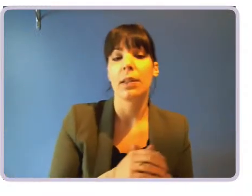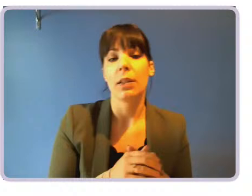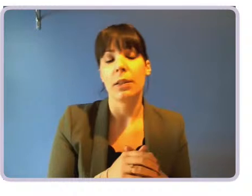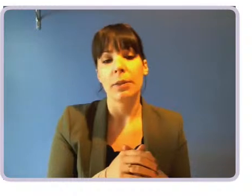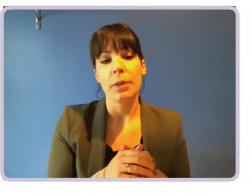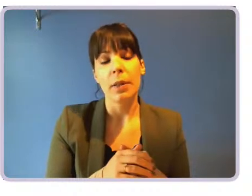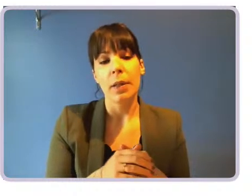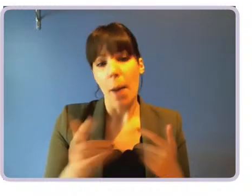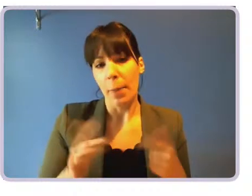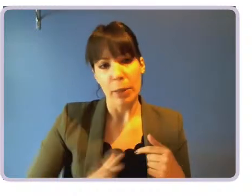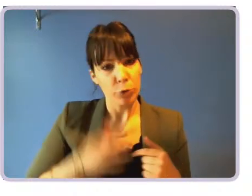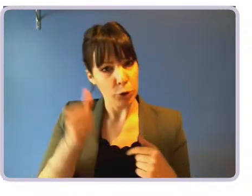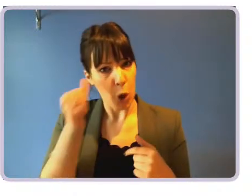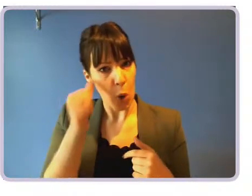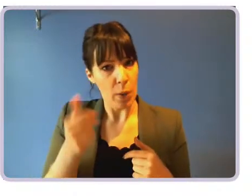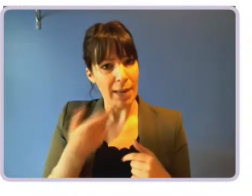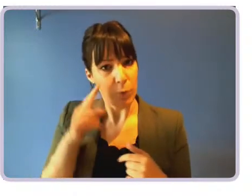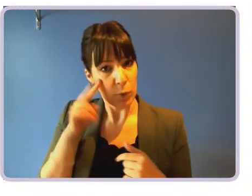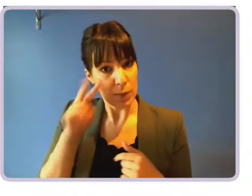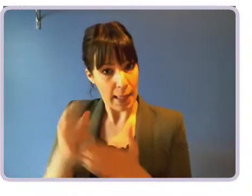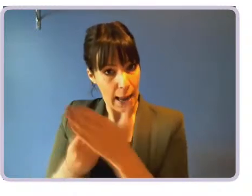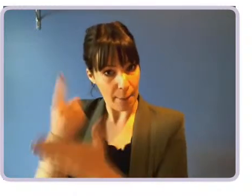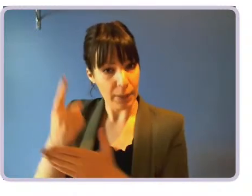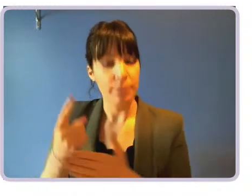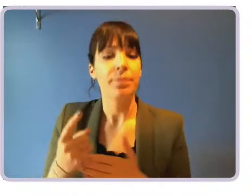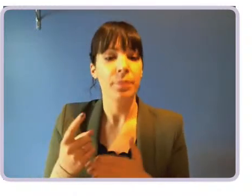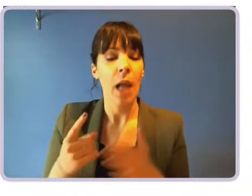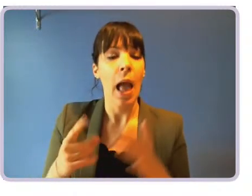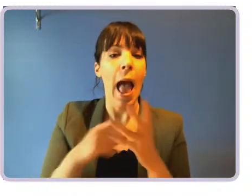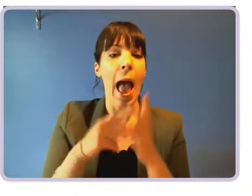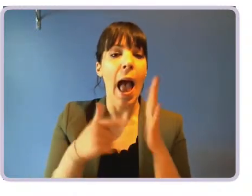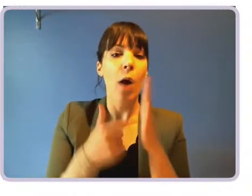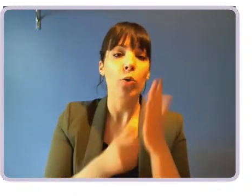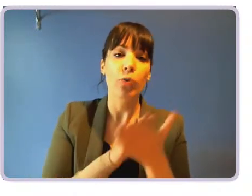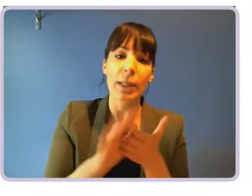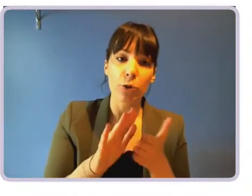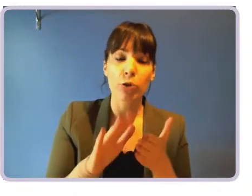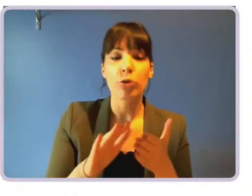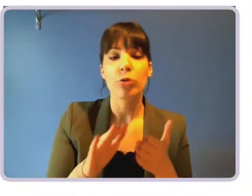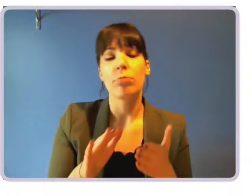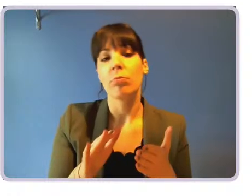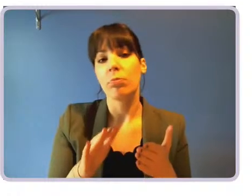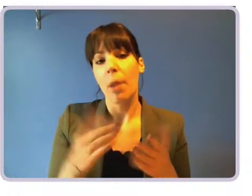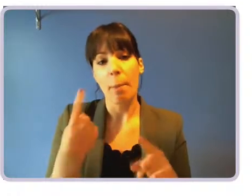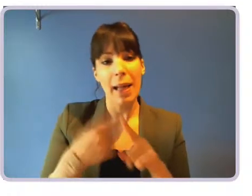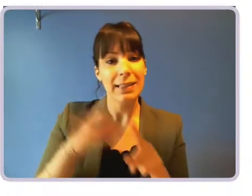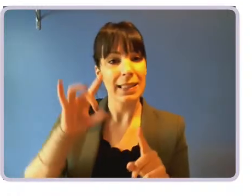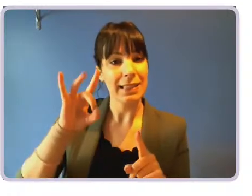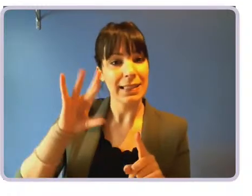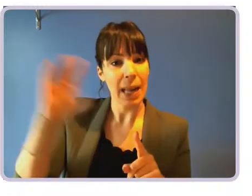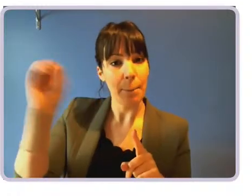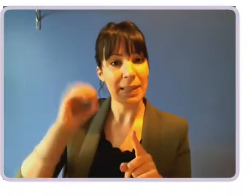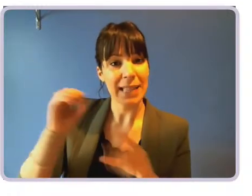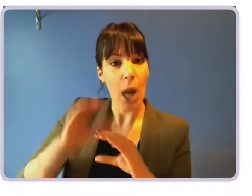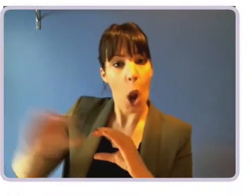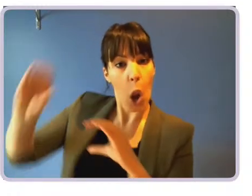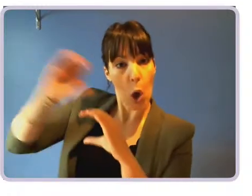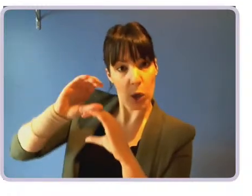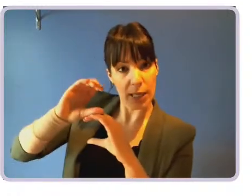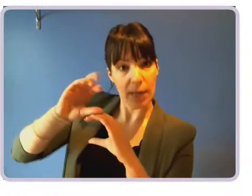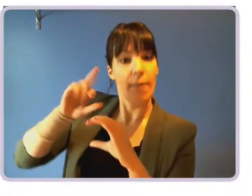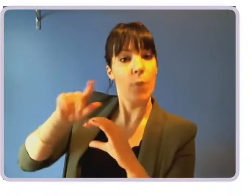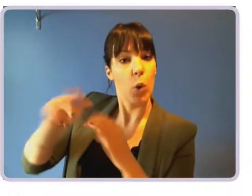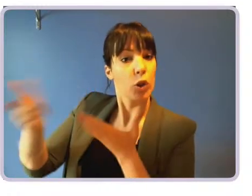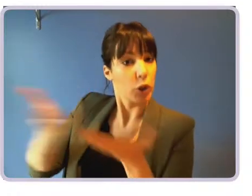Proactive outreach to what they referred as vulnerable participants, and a 10% loading for services, which